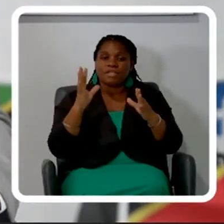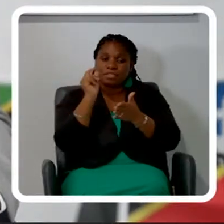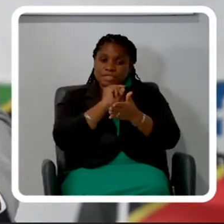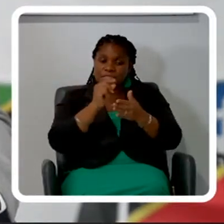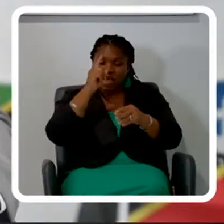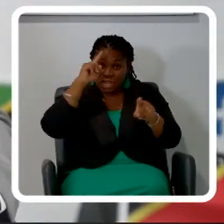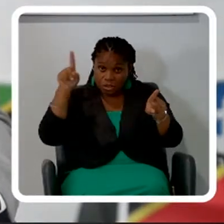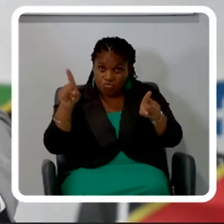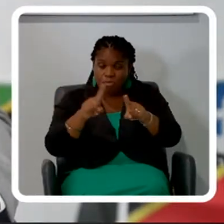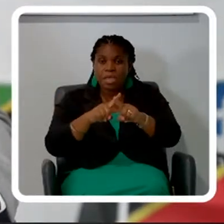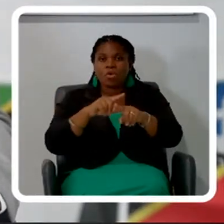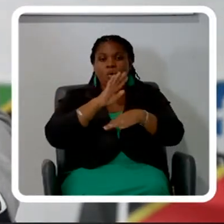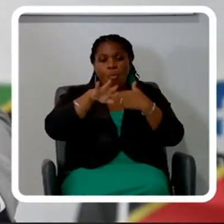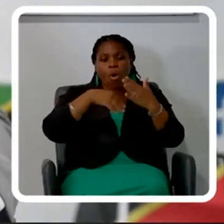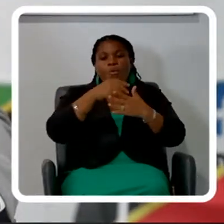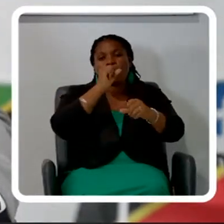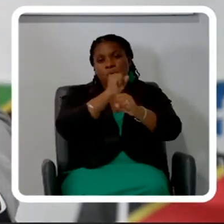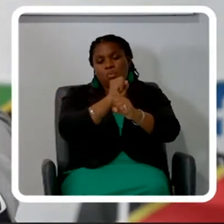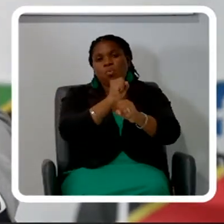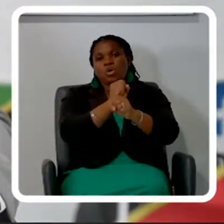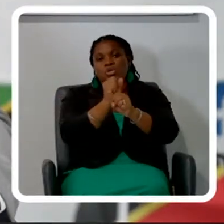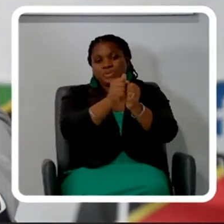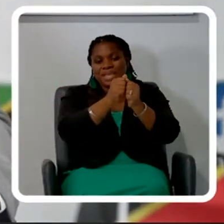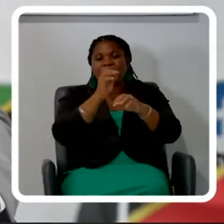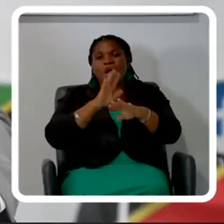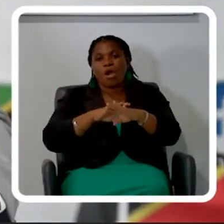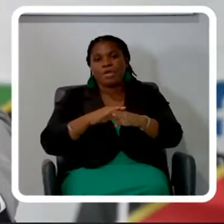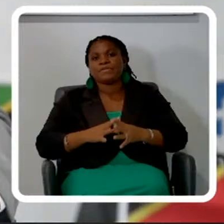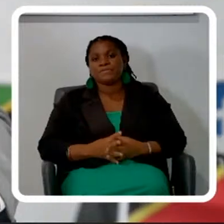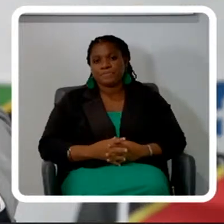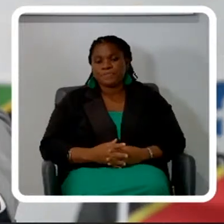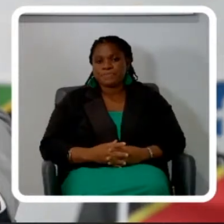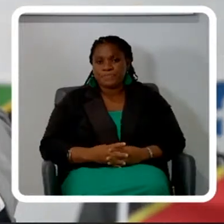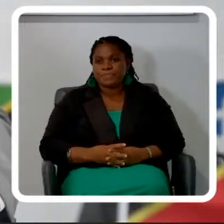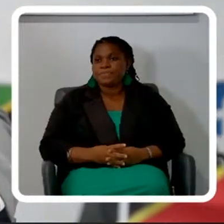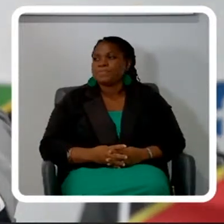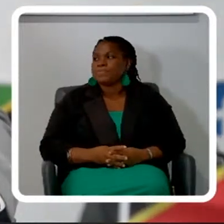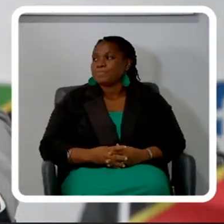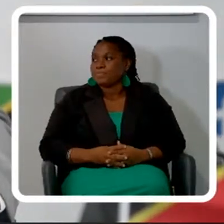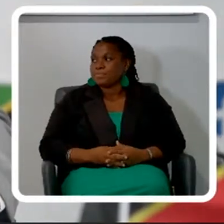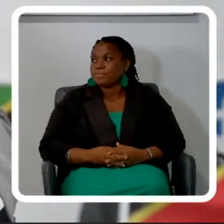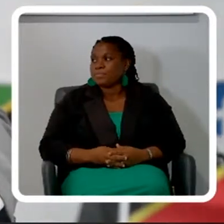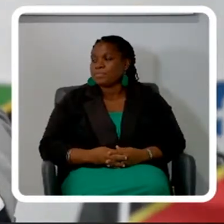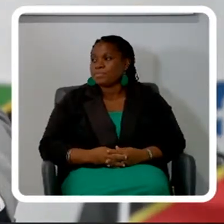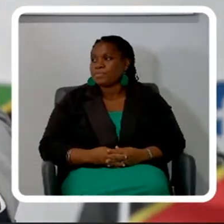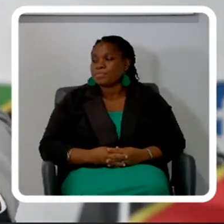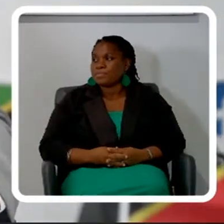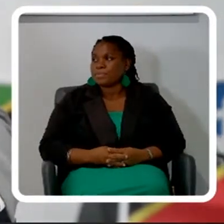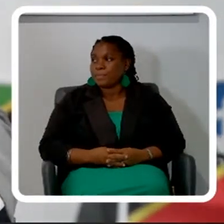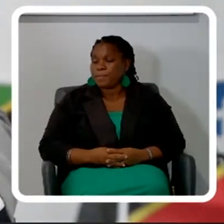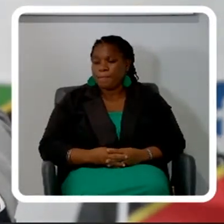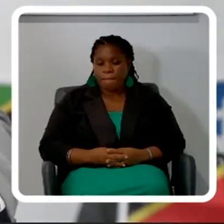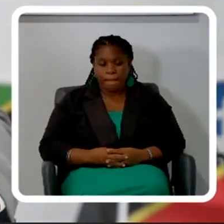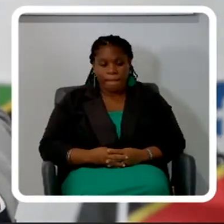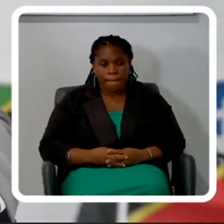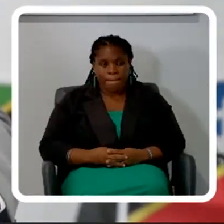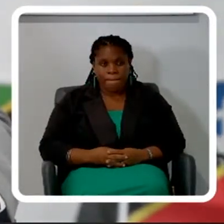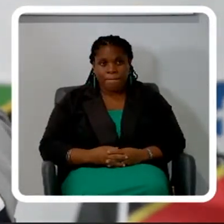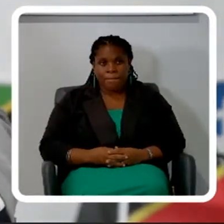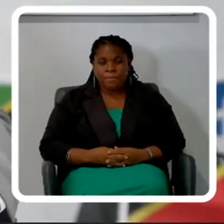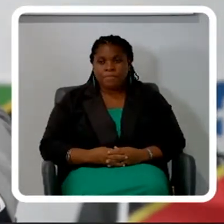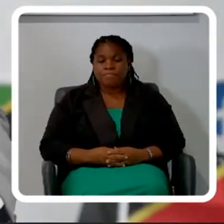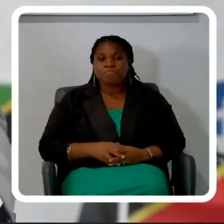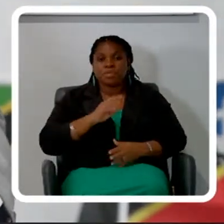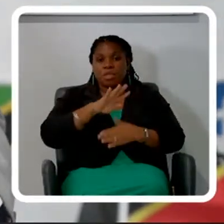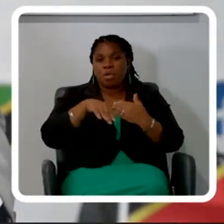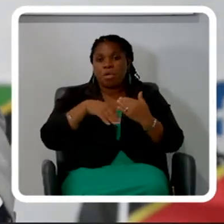from that perspective. And everything that you spoke about in terms of animals, disposal, all these things, all